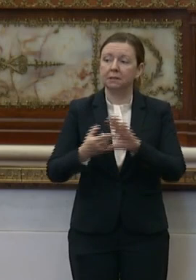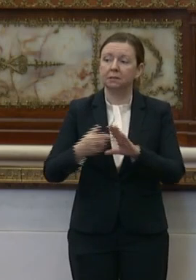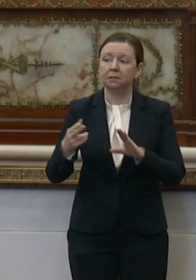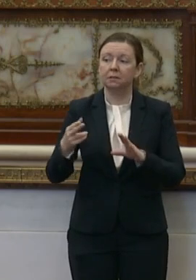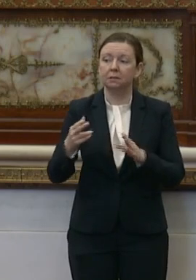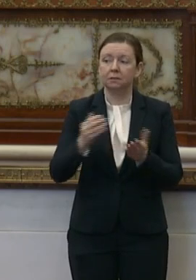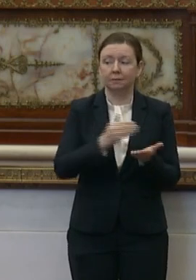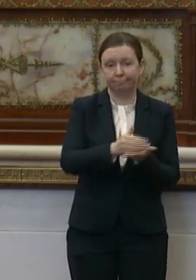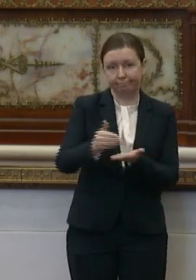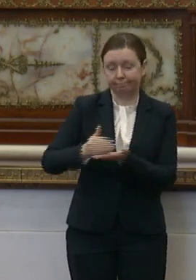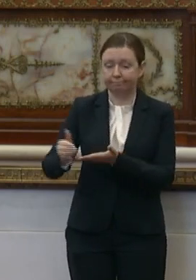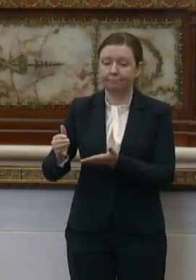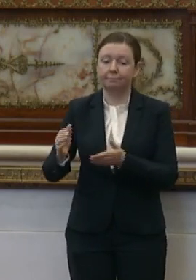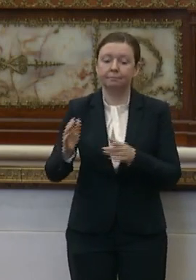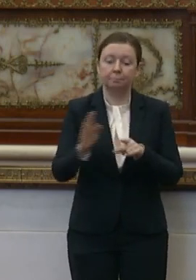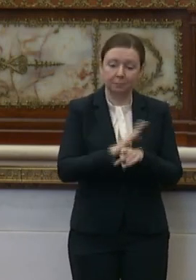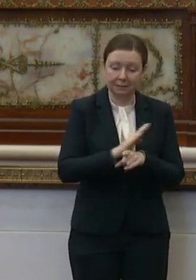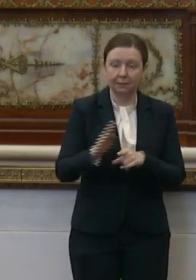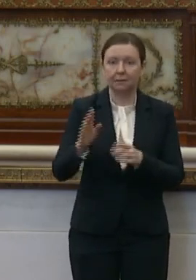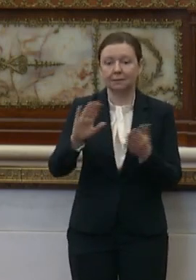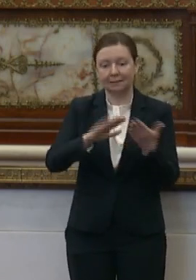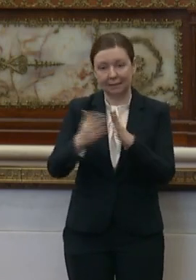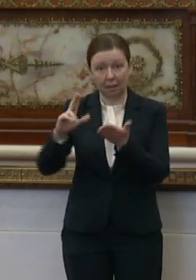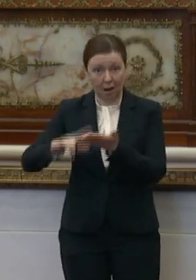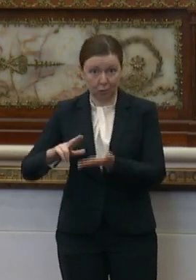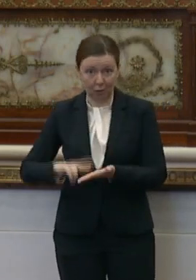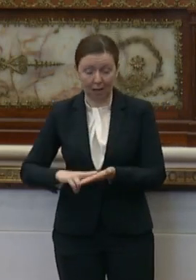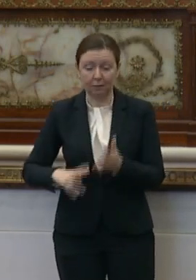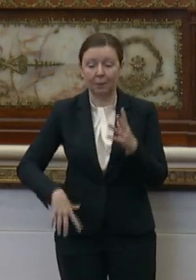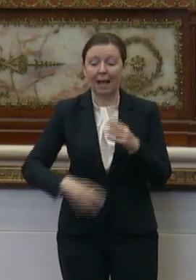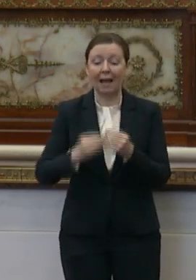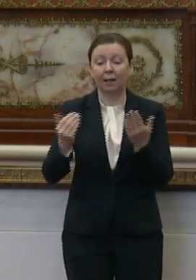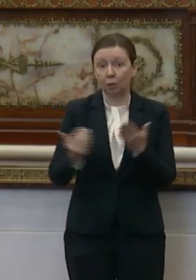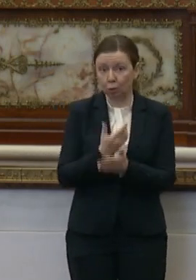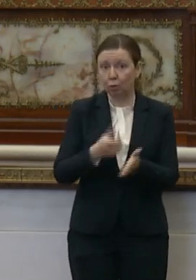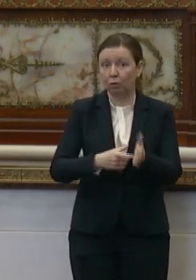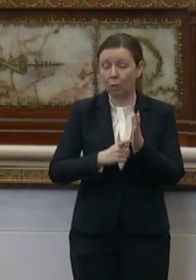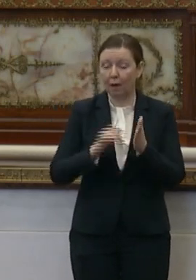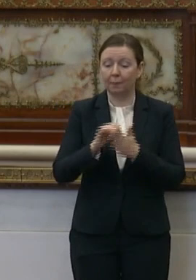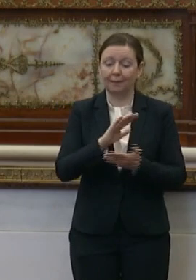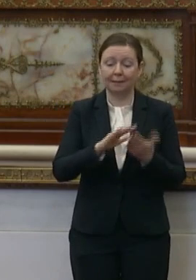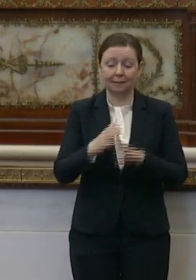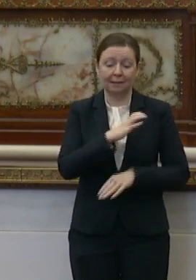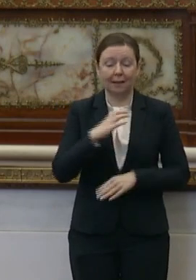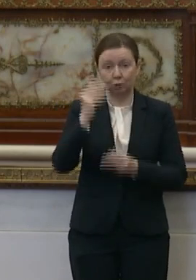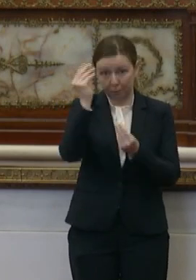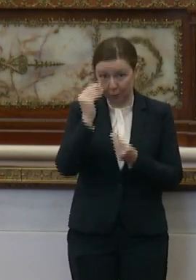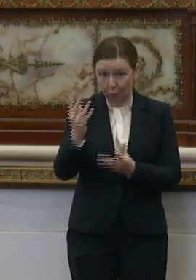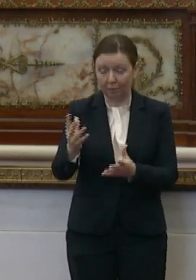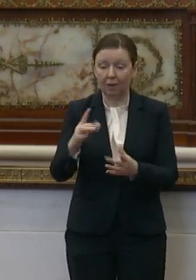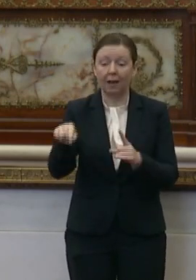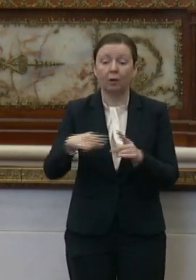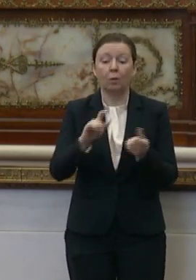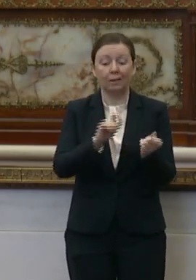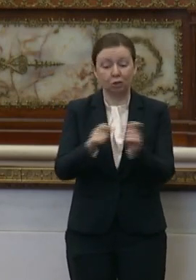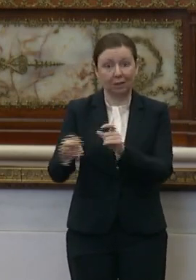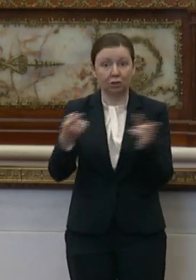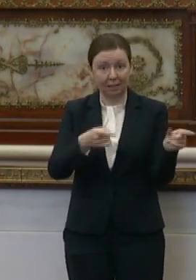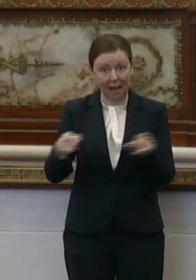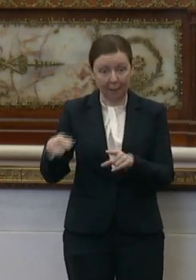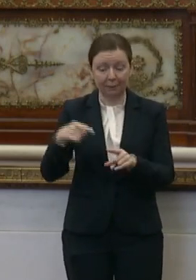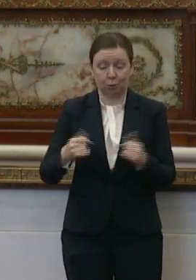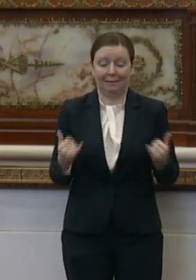Disadvantaged Owned Business Enterprises in City Contracts by adding a new requirement that City Council be notified of certain changes to existing